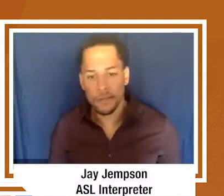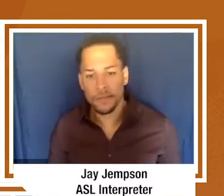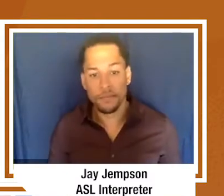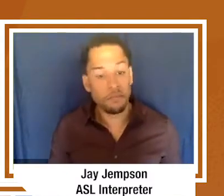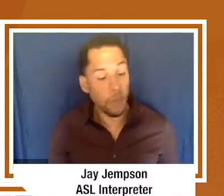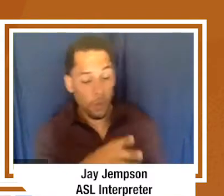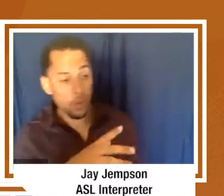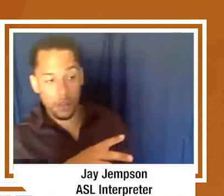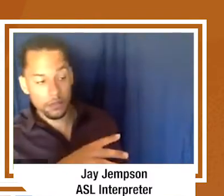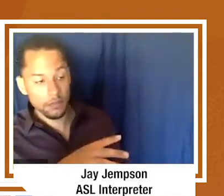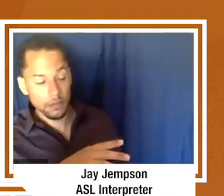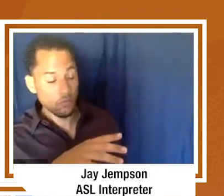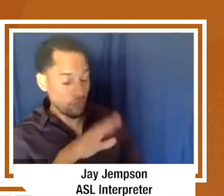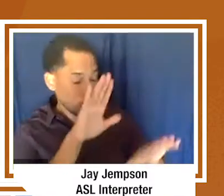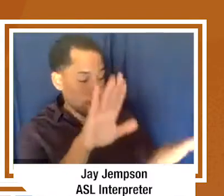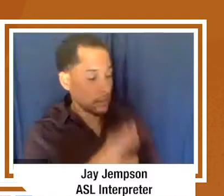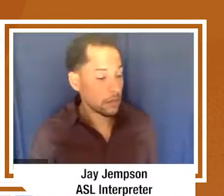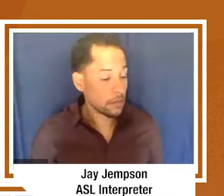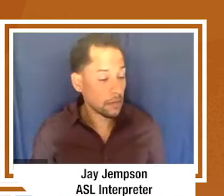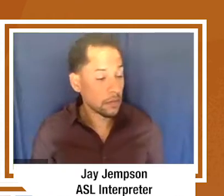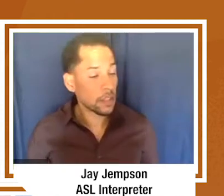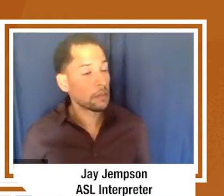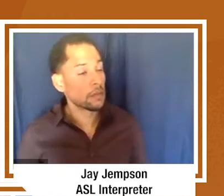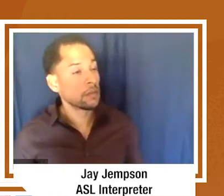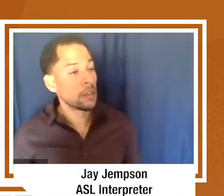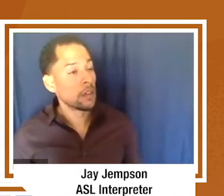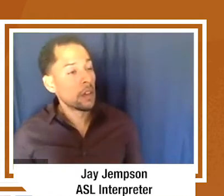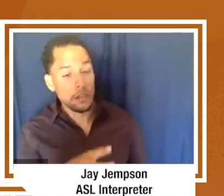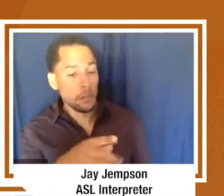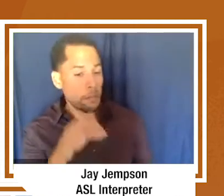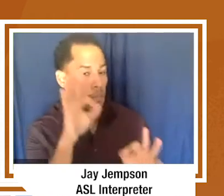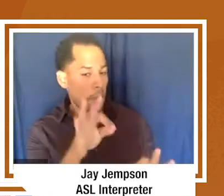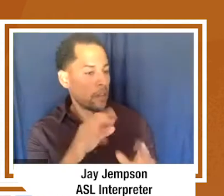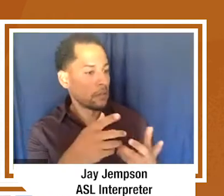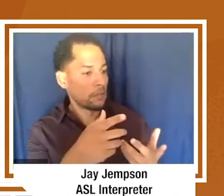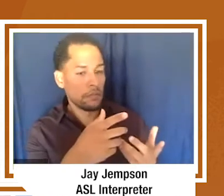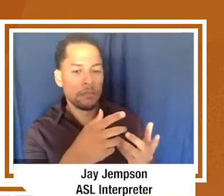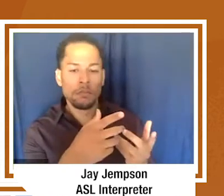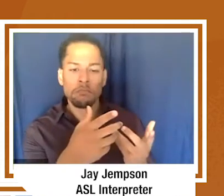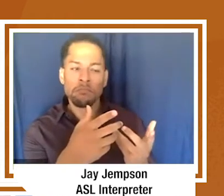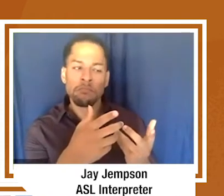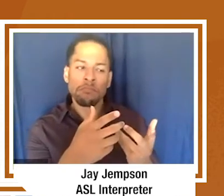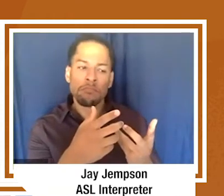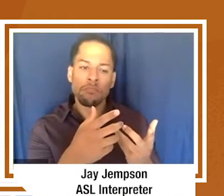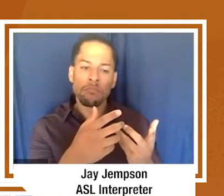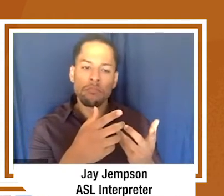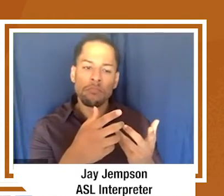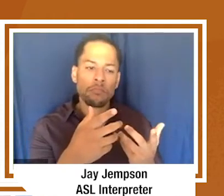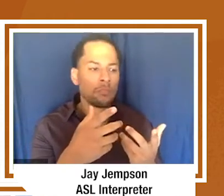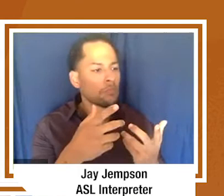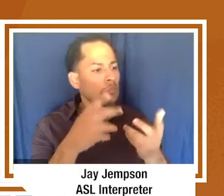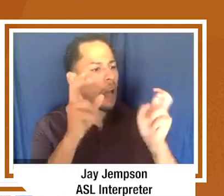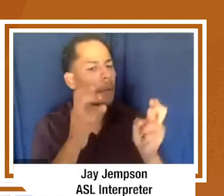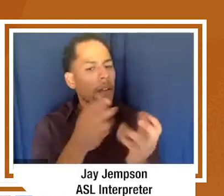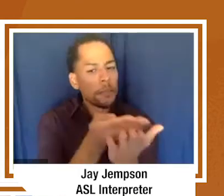about. No, it's great. And you're giving me a great launch pad, because I think one of those things we talk about is money, right? So of course, due to COVID